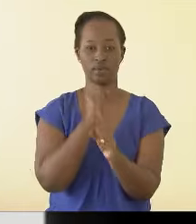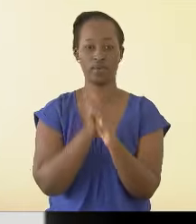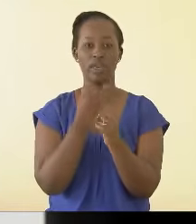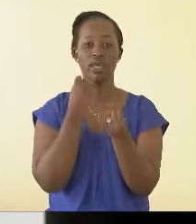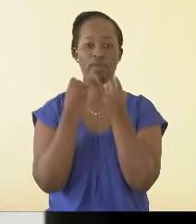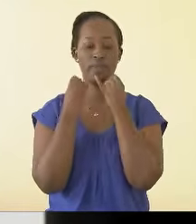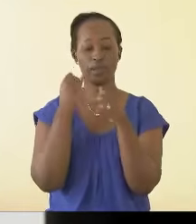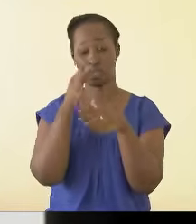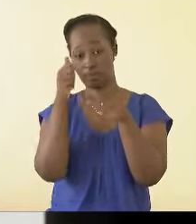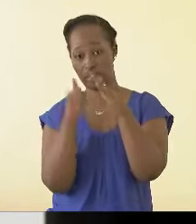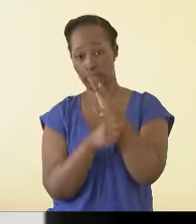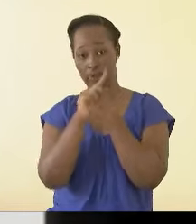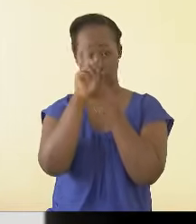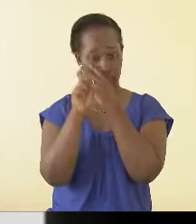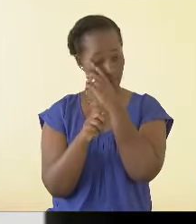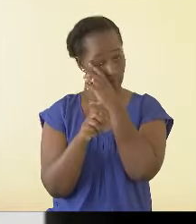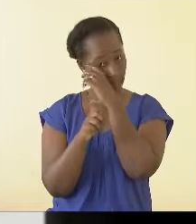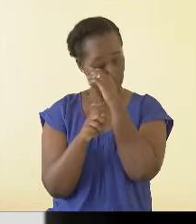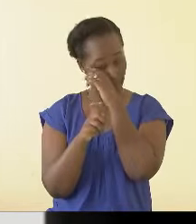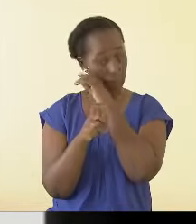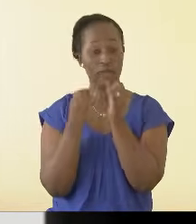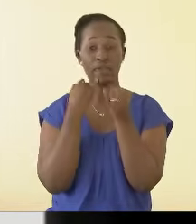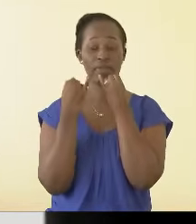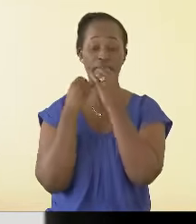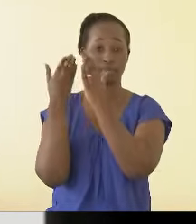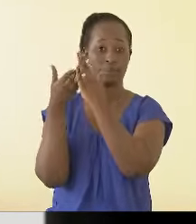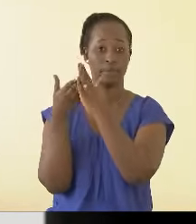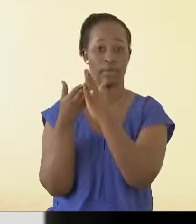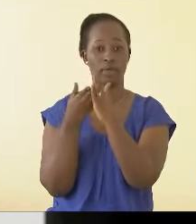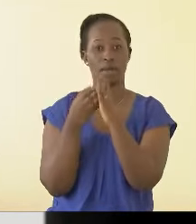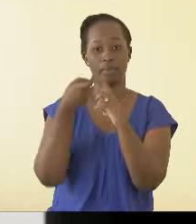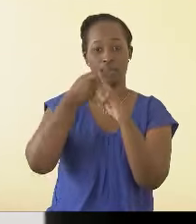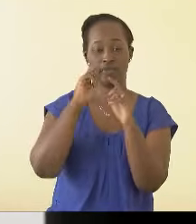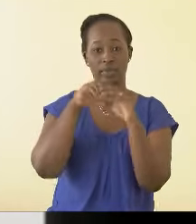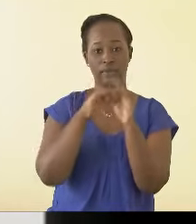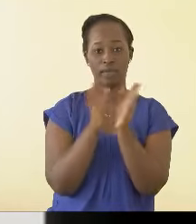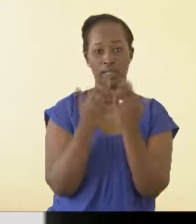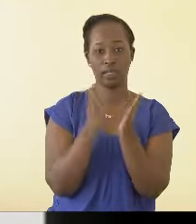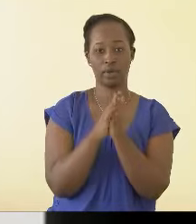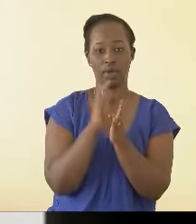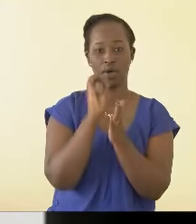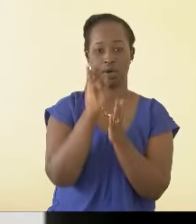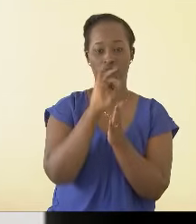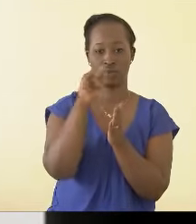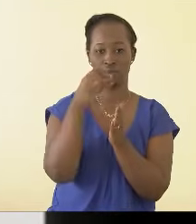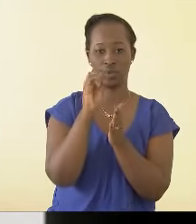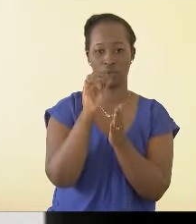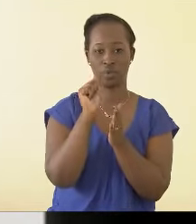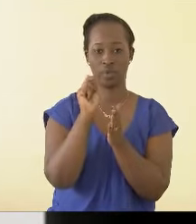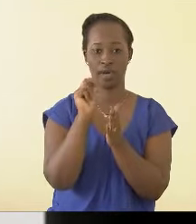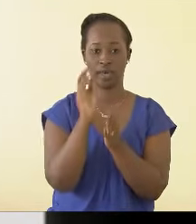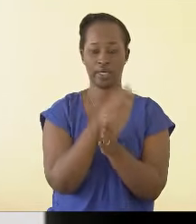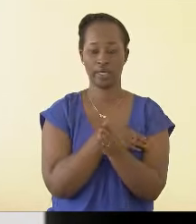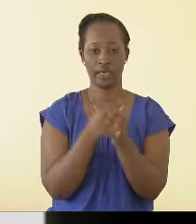bureau, the question goes, the information bureau was extracted from the books of John Enterprises. Then we have